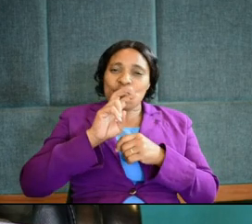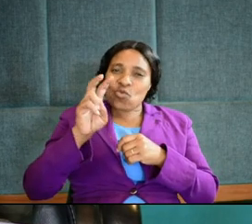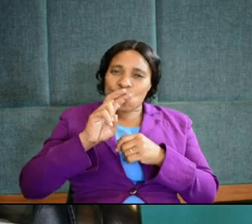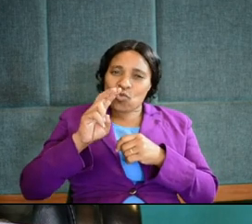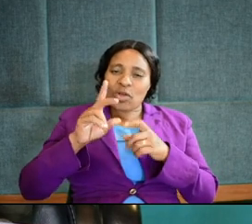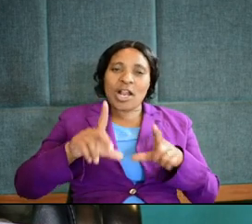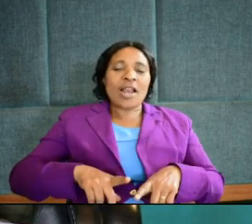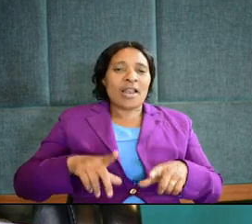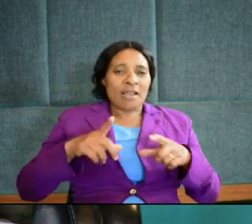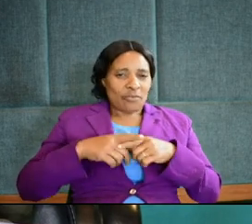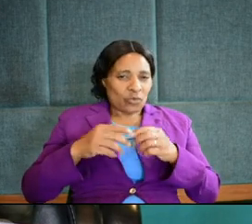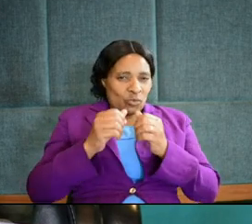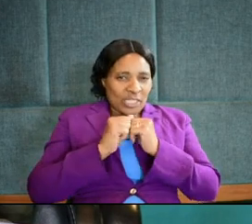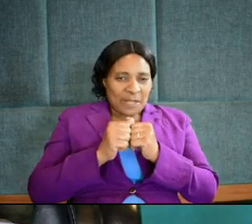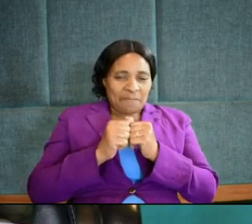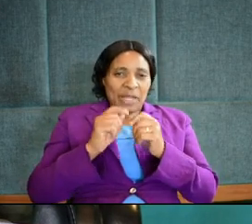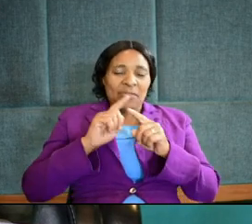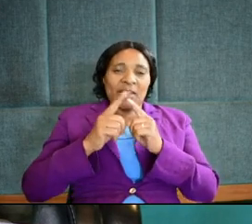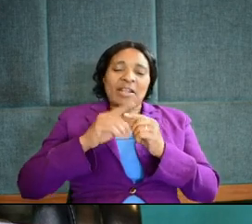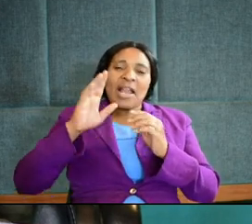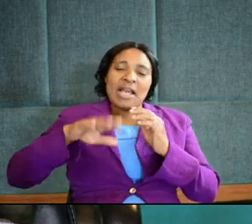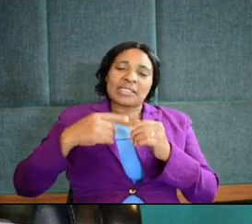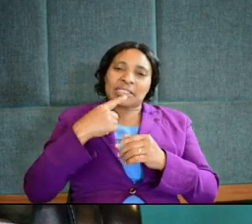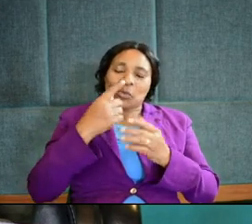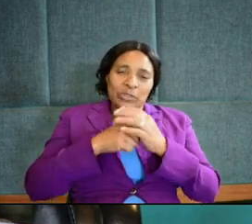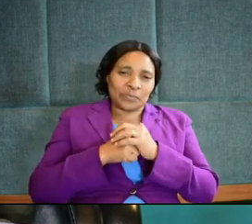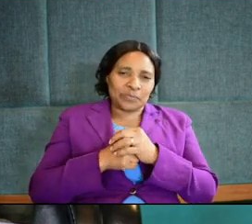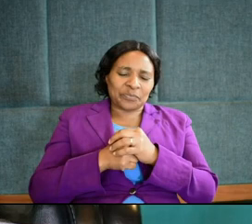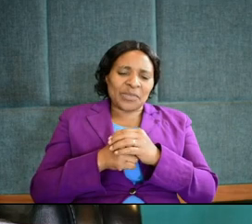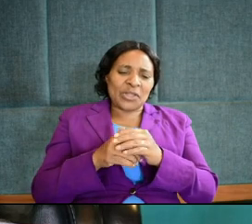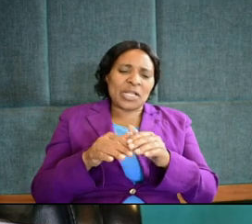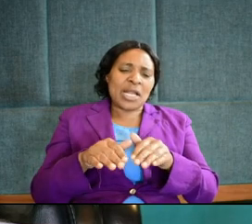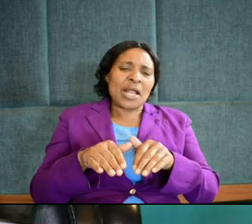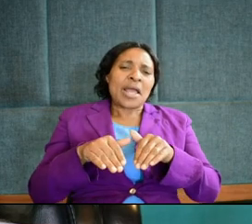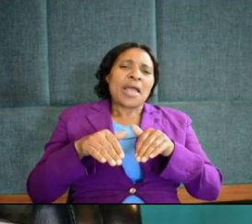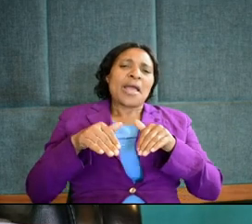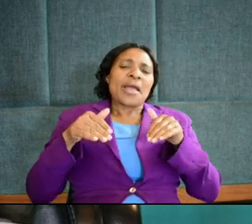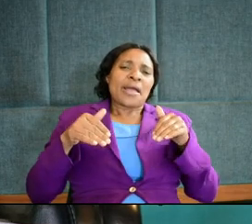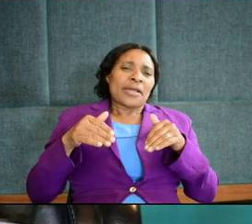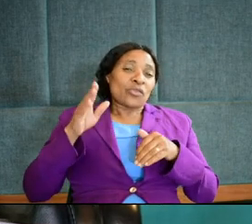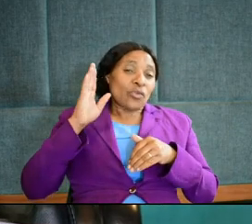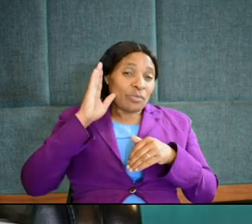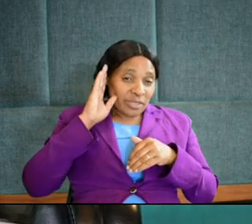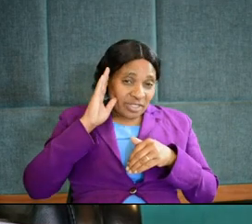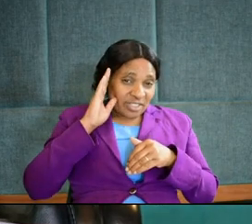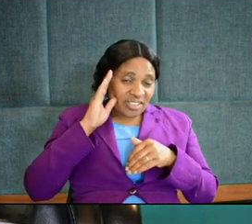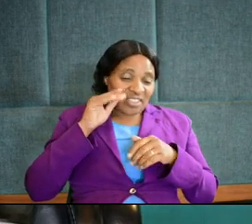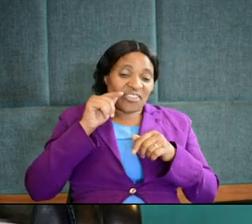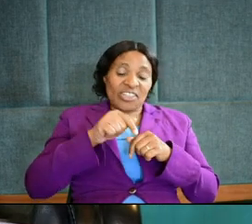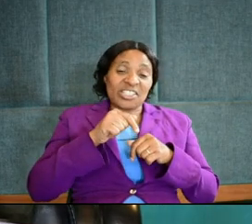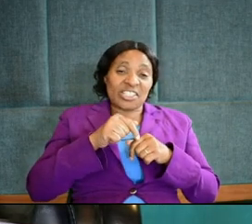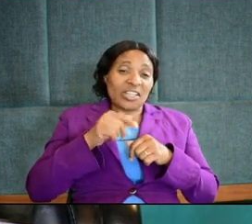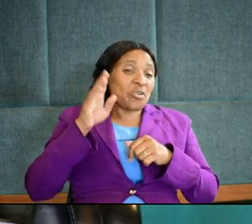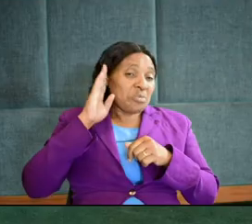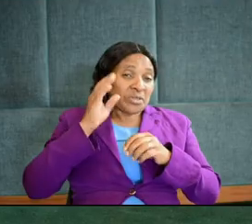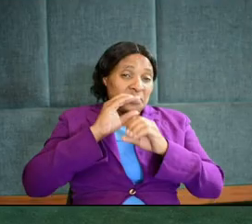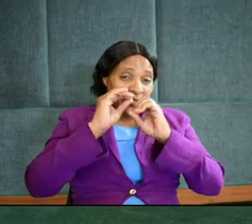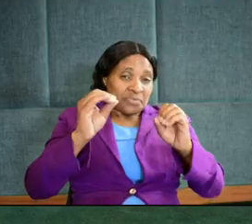and live. And lastly, let me say that delayed obedience is disobedience.